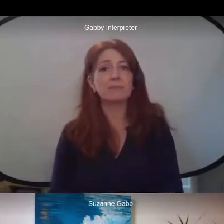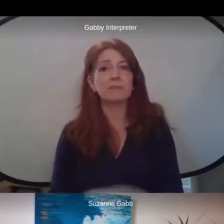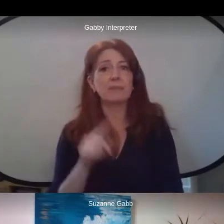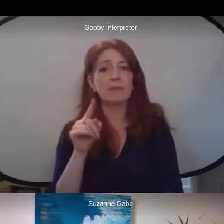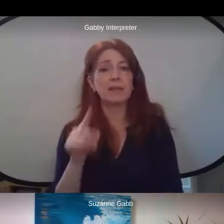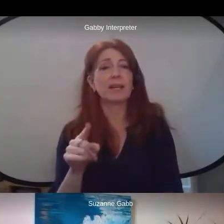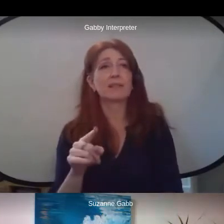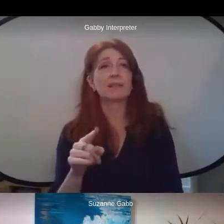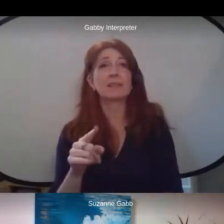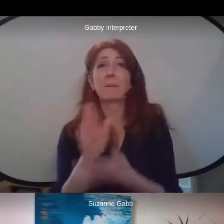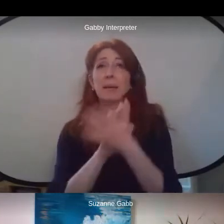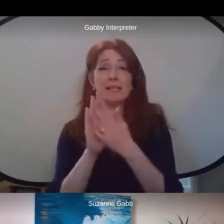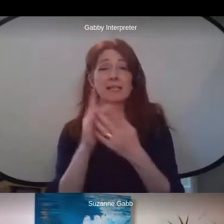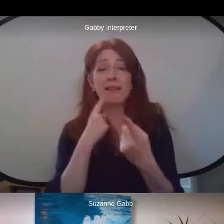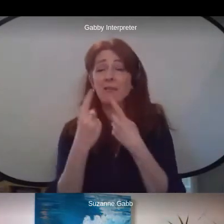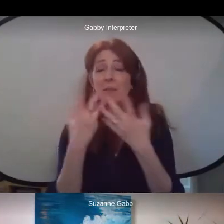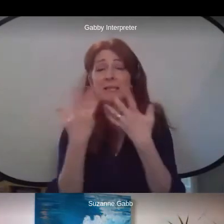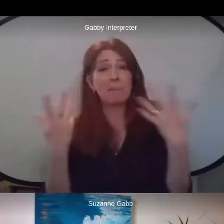that information.